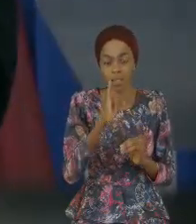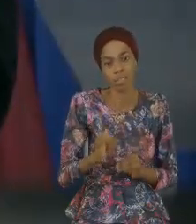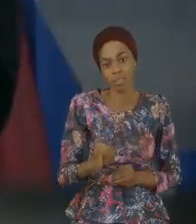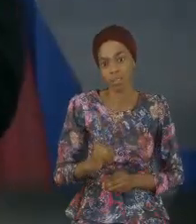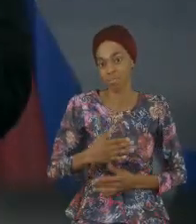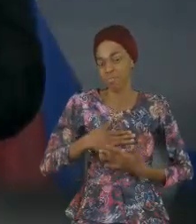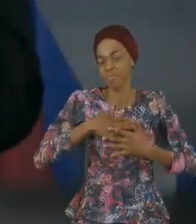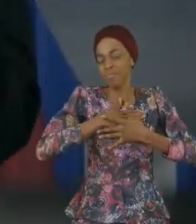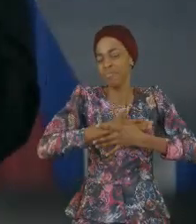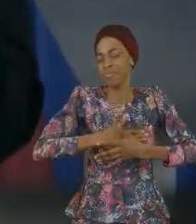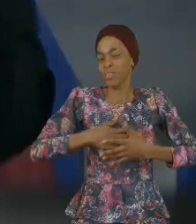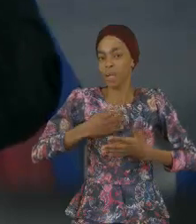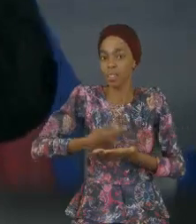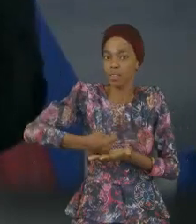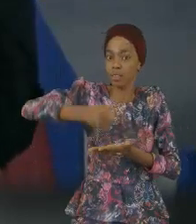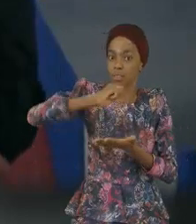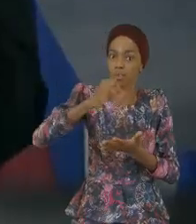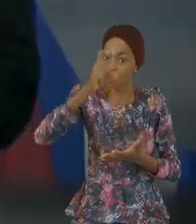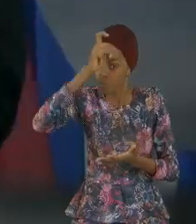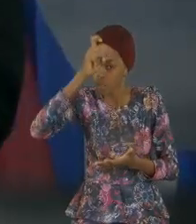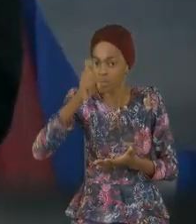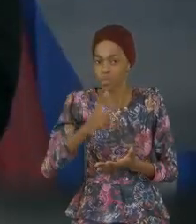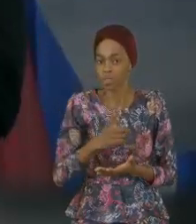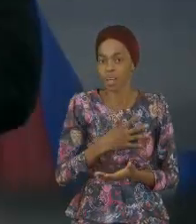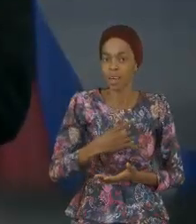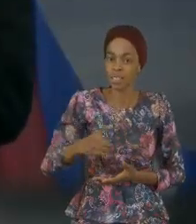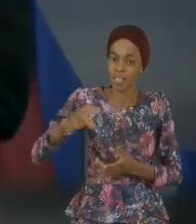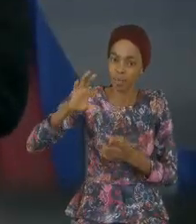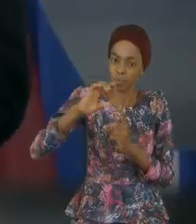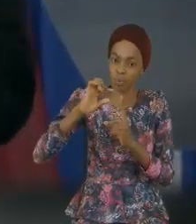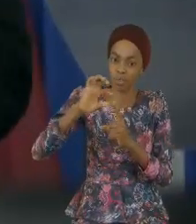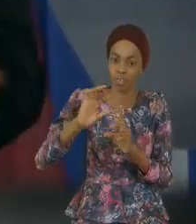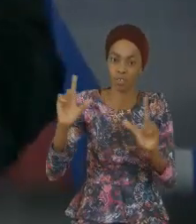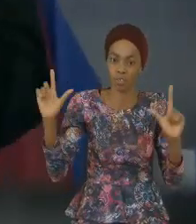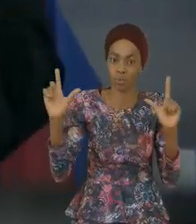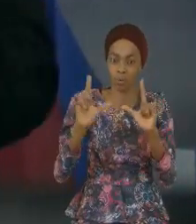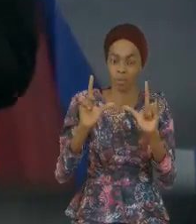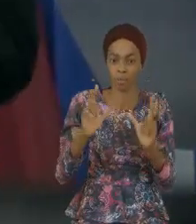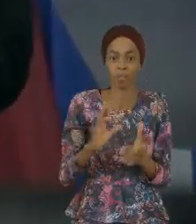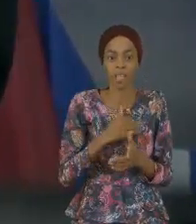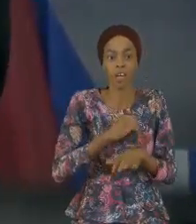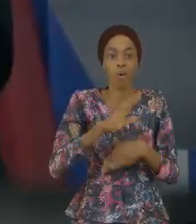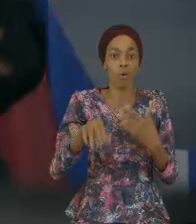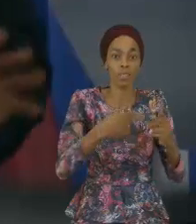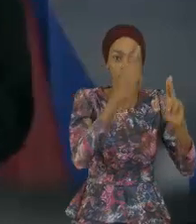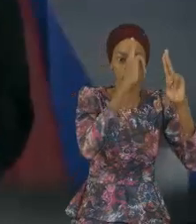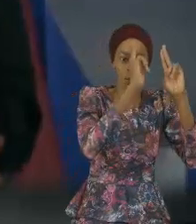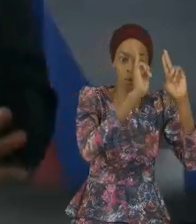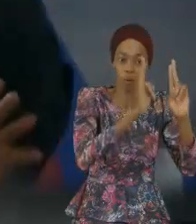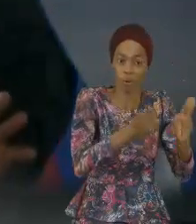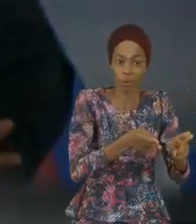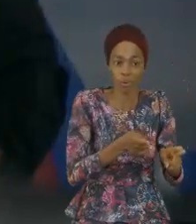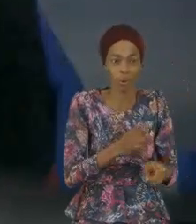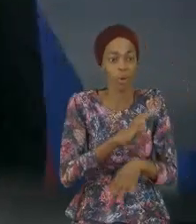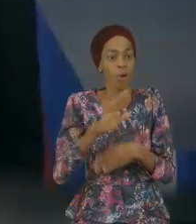of Egypt, the position, the authority in Egypt, the prestige, and all the paraphernalia,